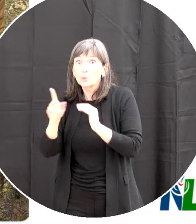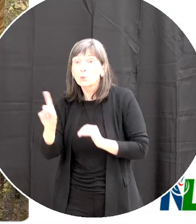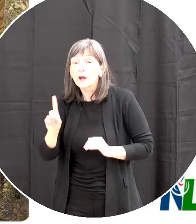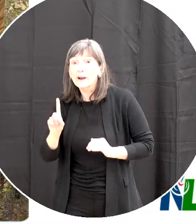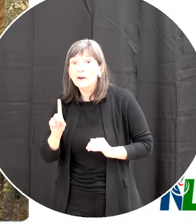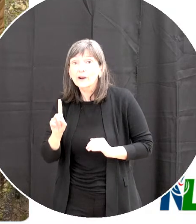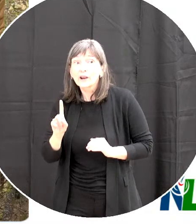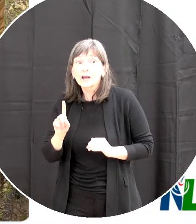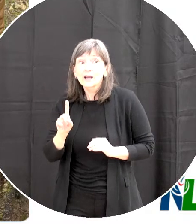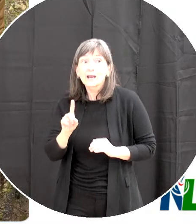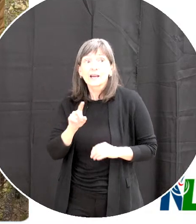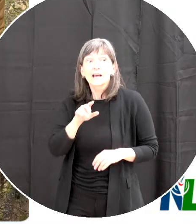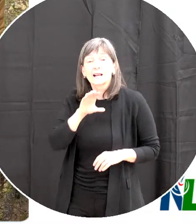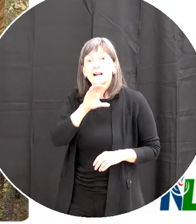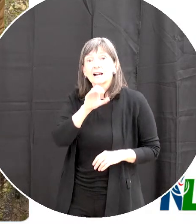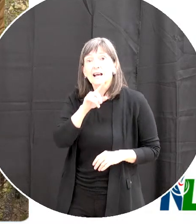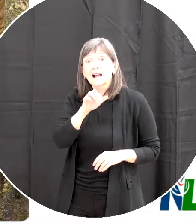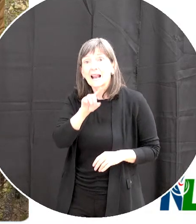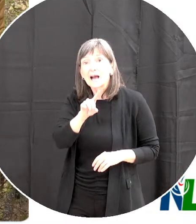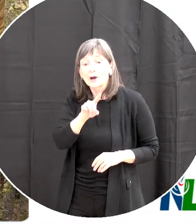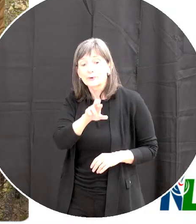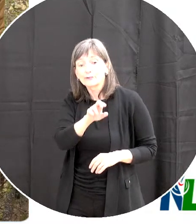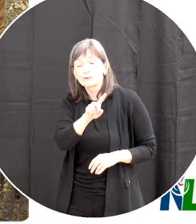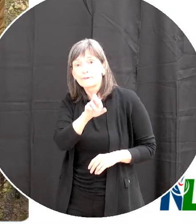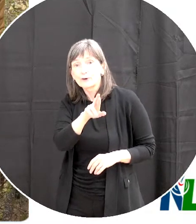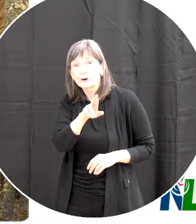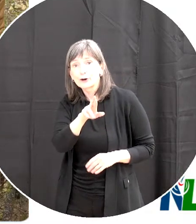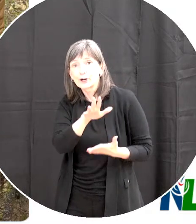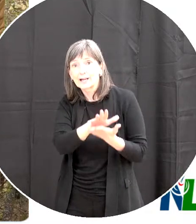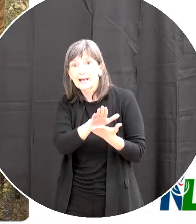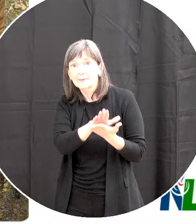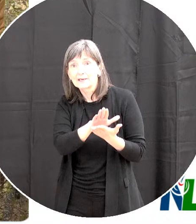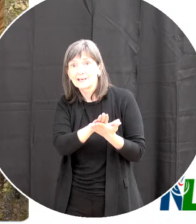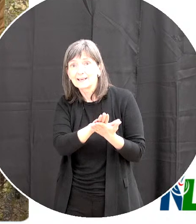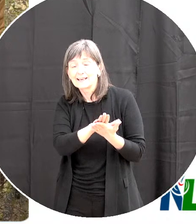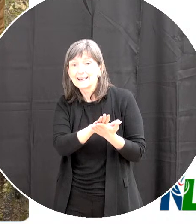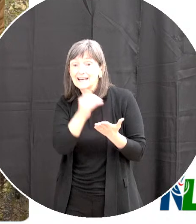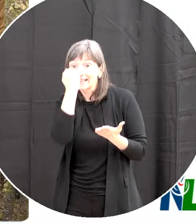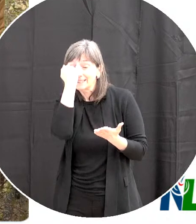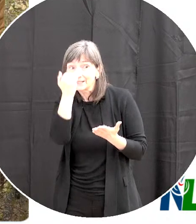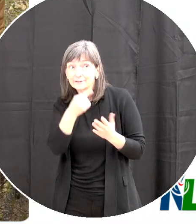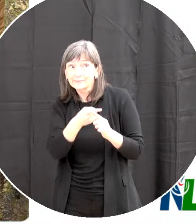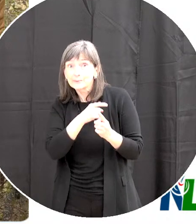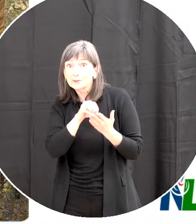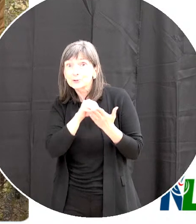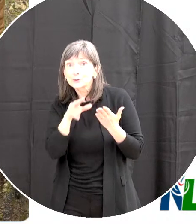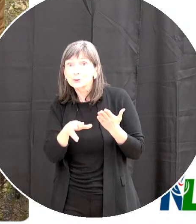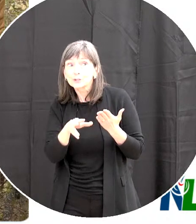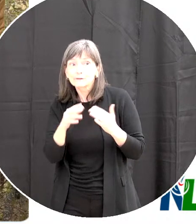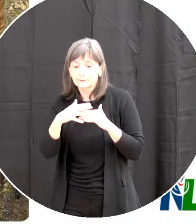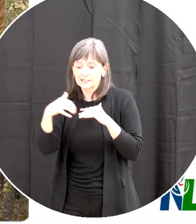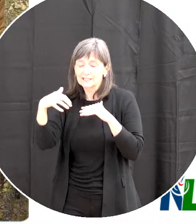is being featured for a brilliant idea that came from students and staff there for an Indigenous Alliance group.